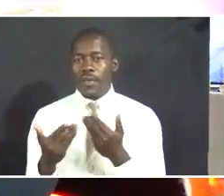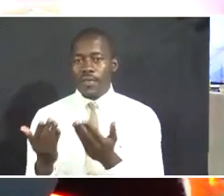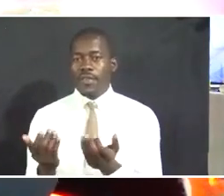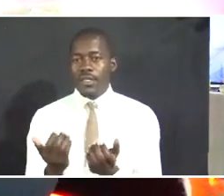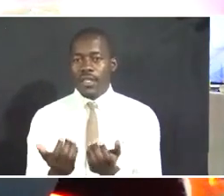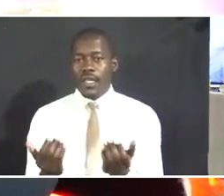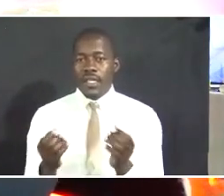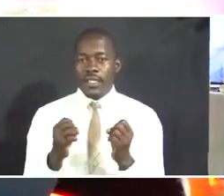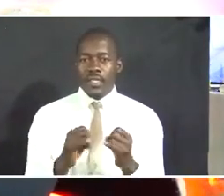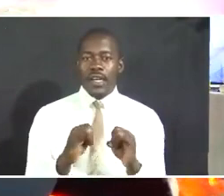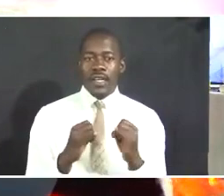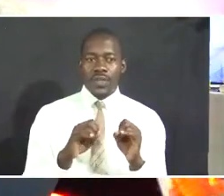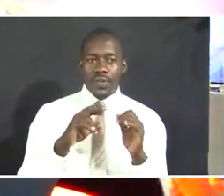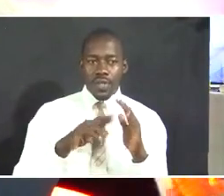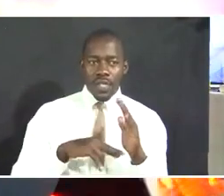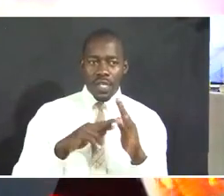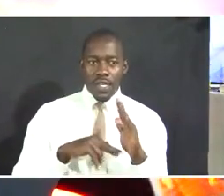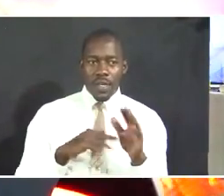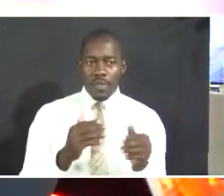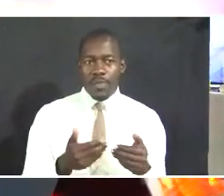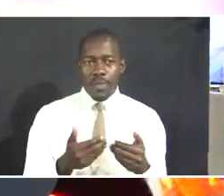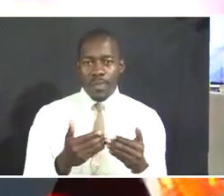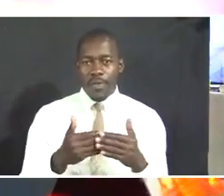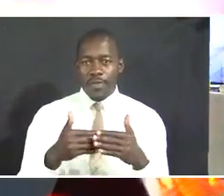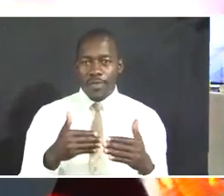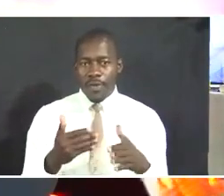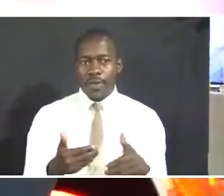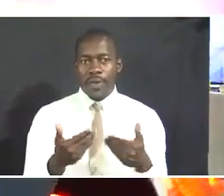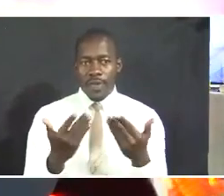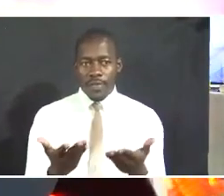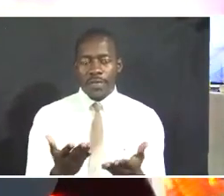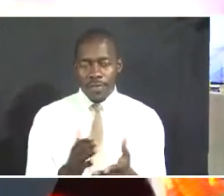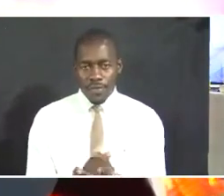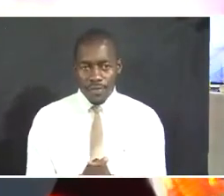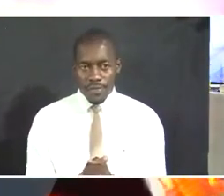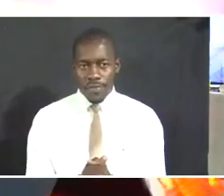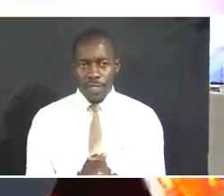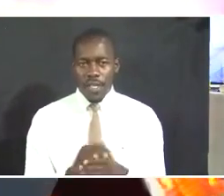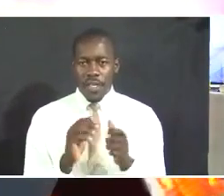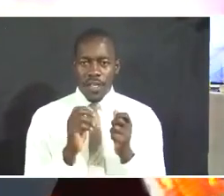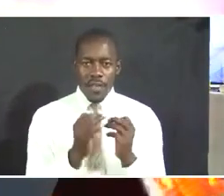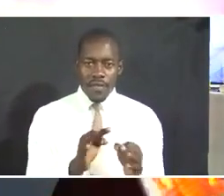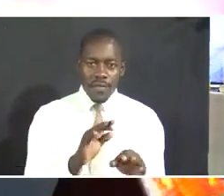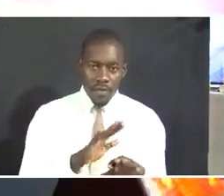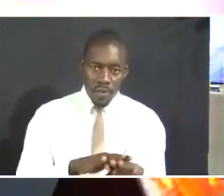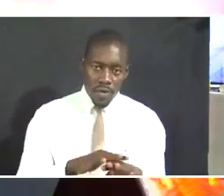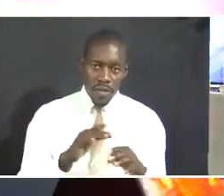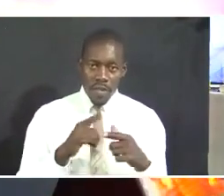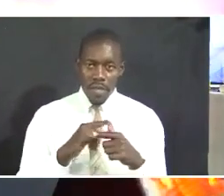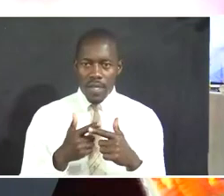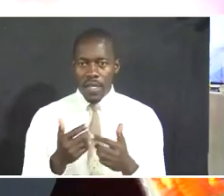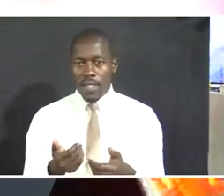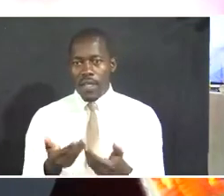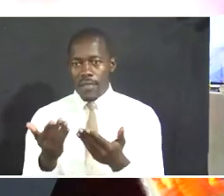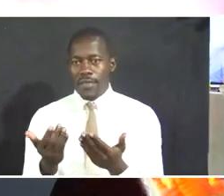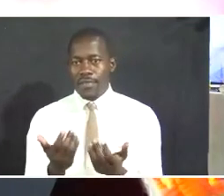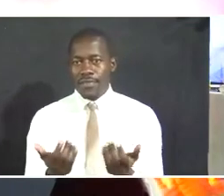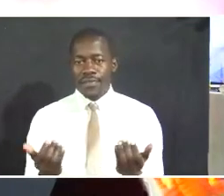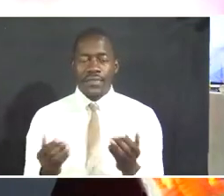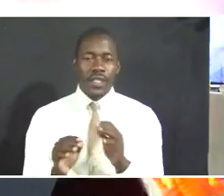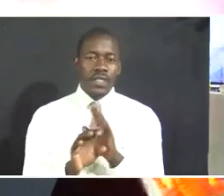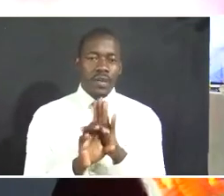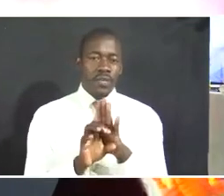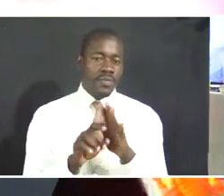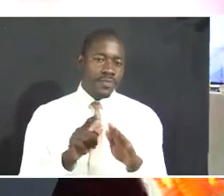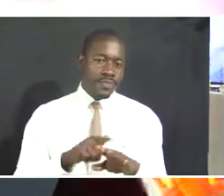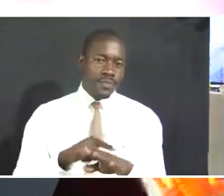those books. Whatever you can digest as a parent, recommend it to your children. When they come back home from school,